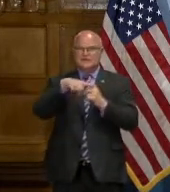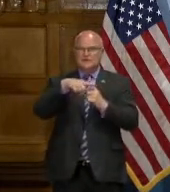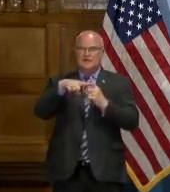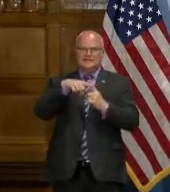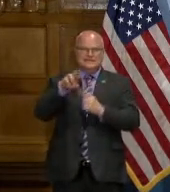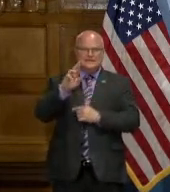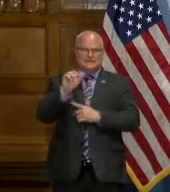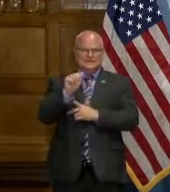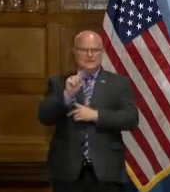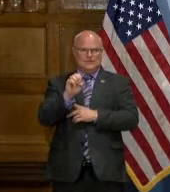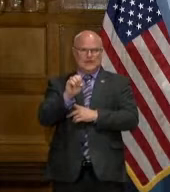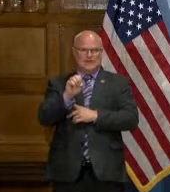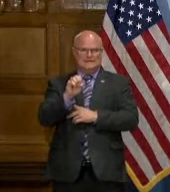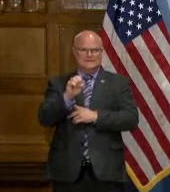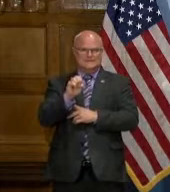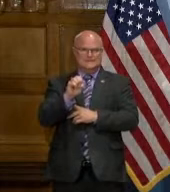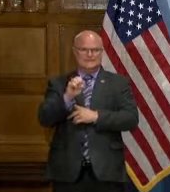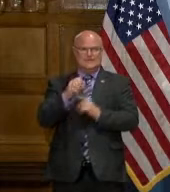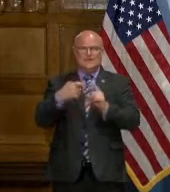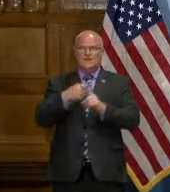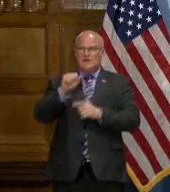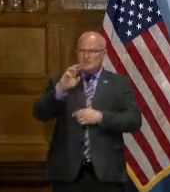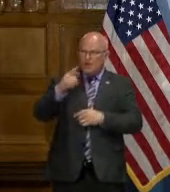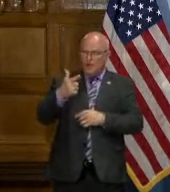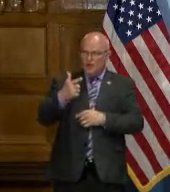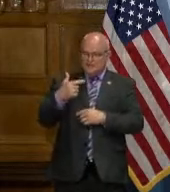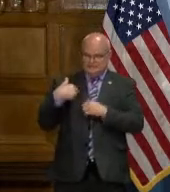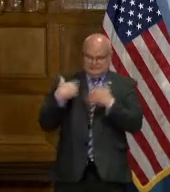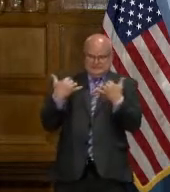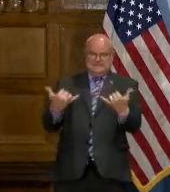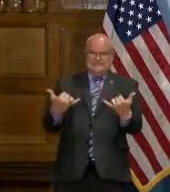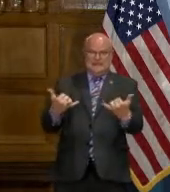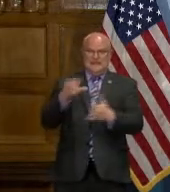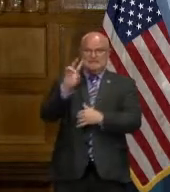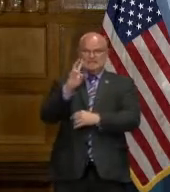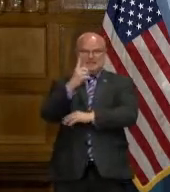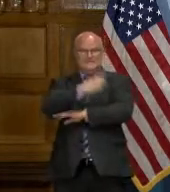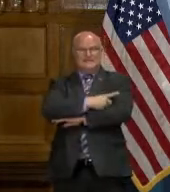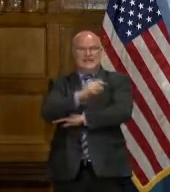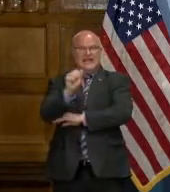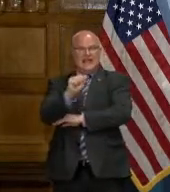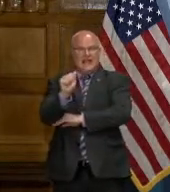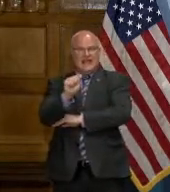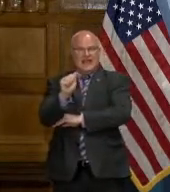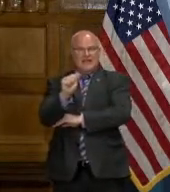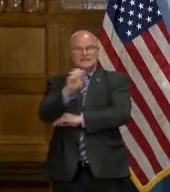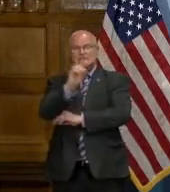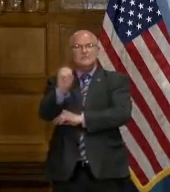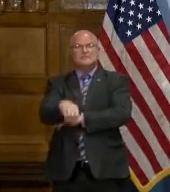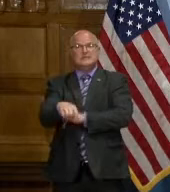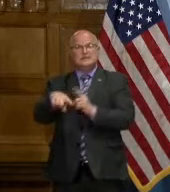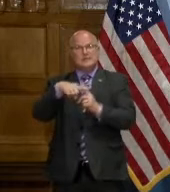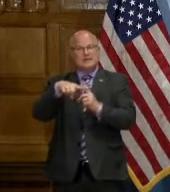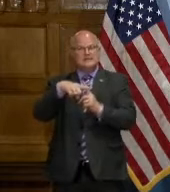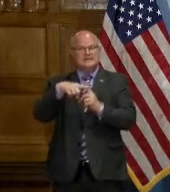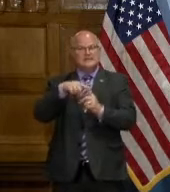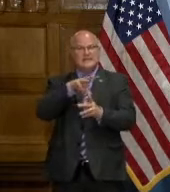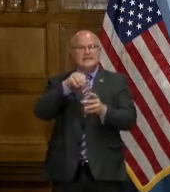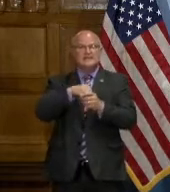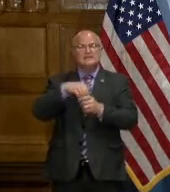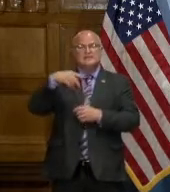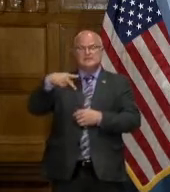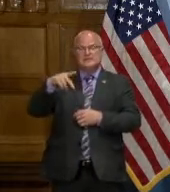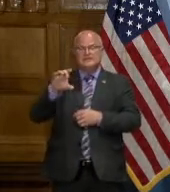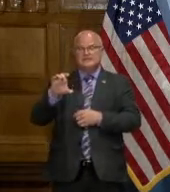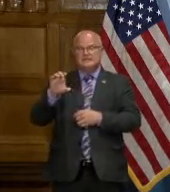rate. From August to the present, the 7-day rolling average percent positivity that includes PCR